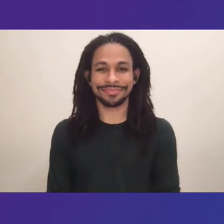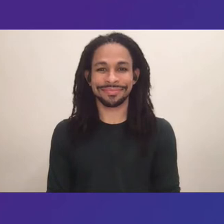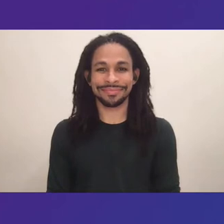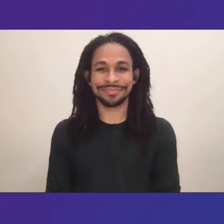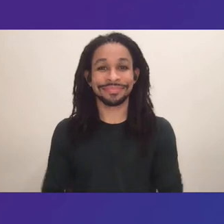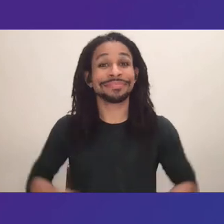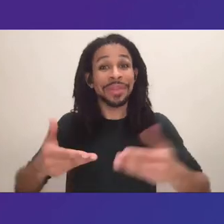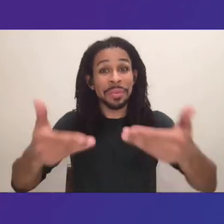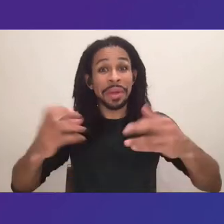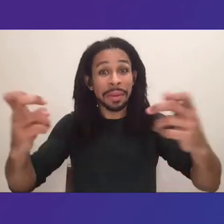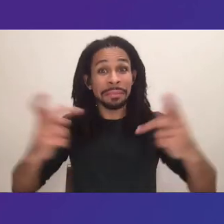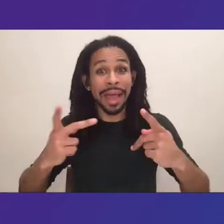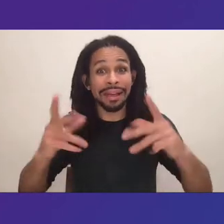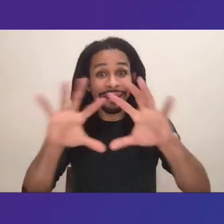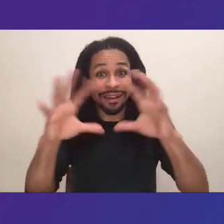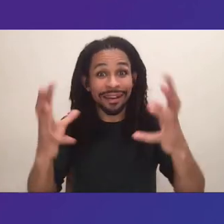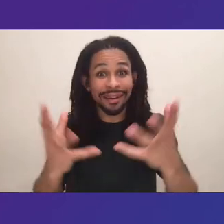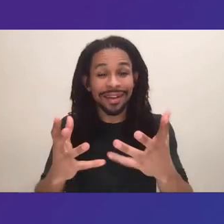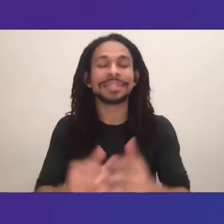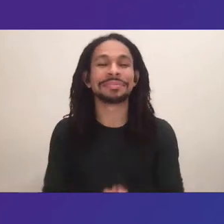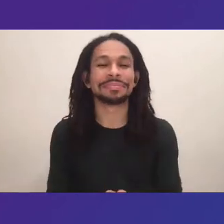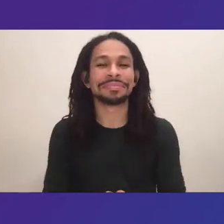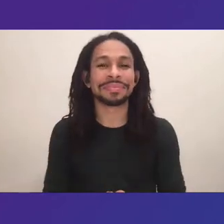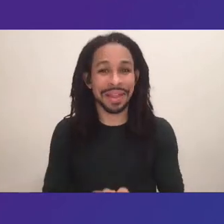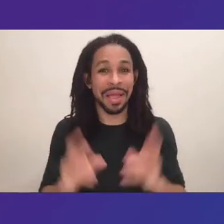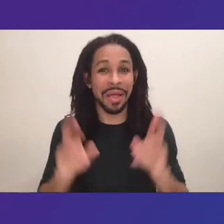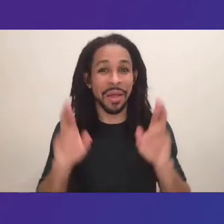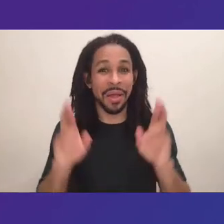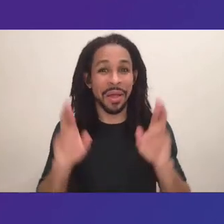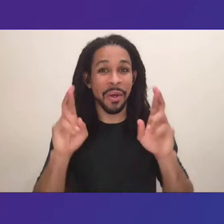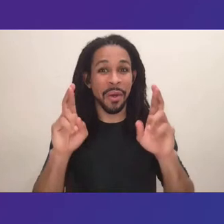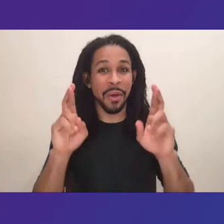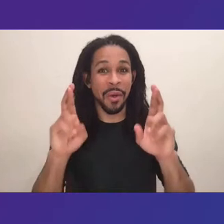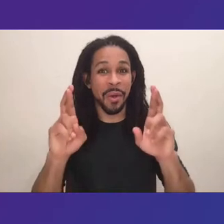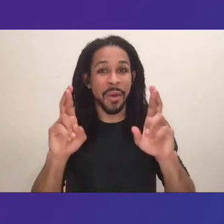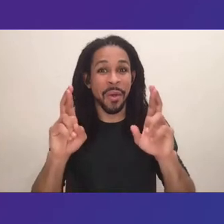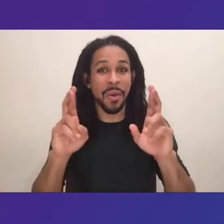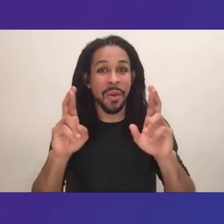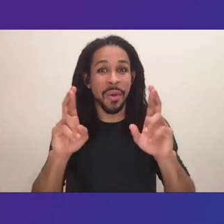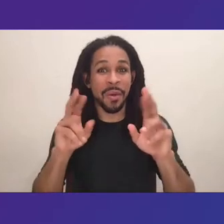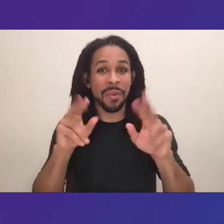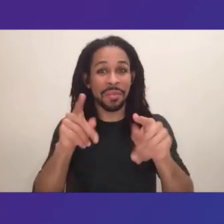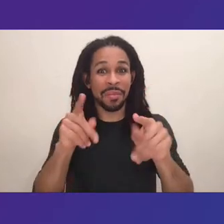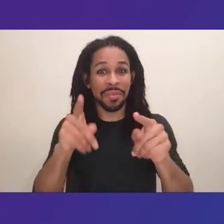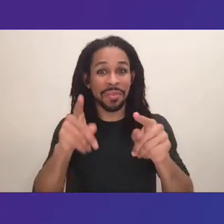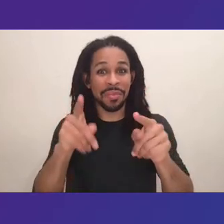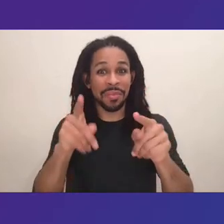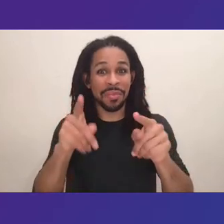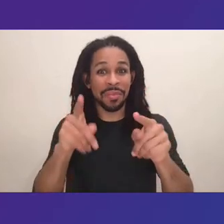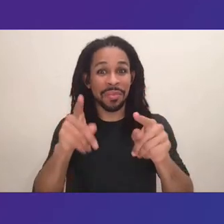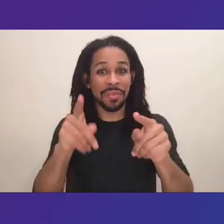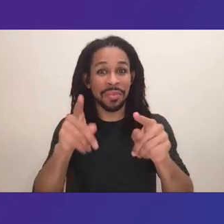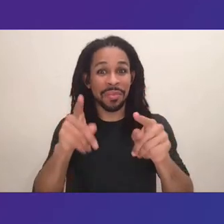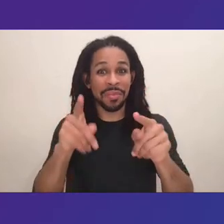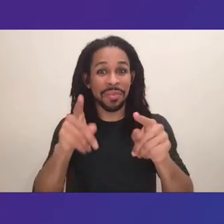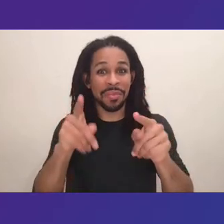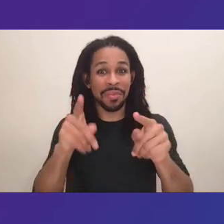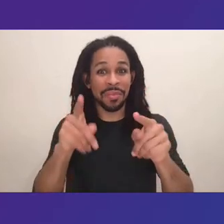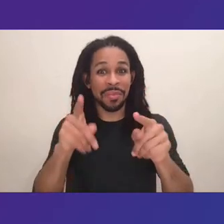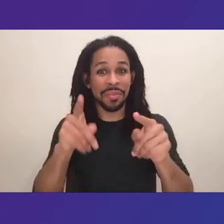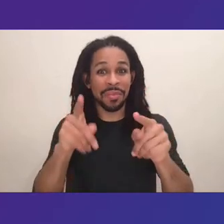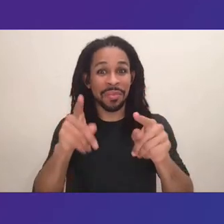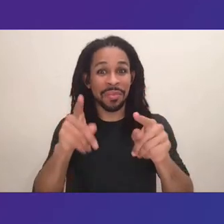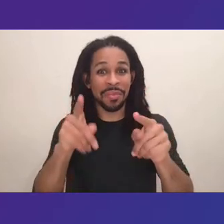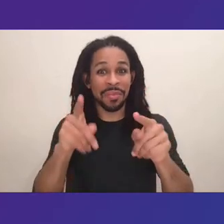Welcome back, folks. I hope you had a nice little off-screen break. So now I'm going to go